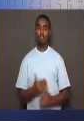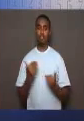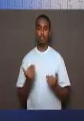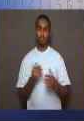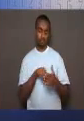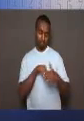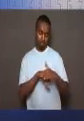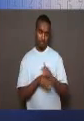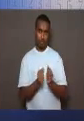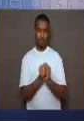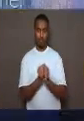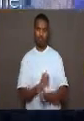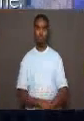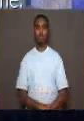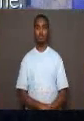go through them together.